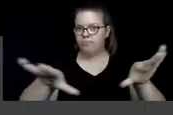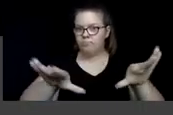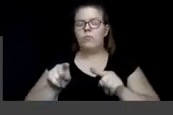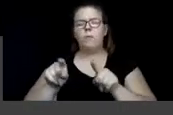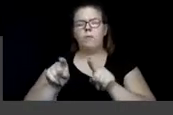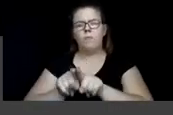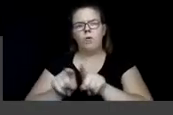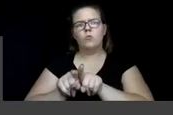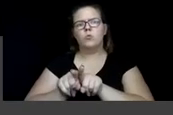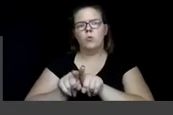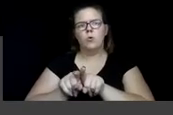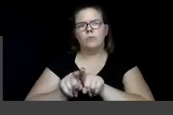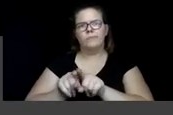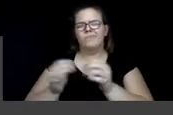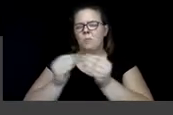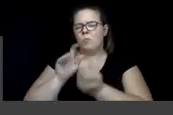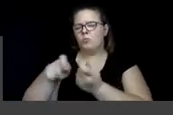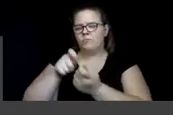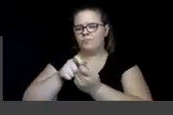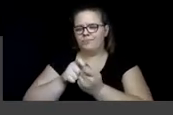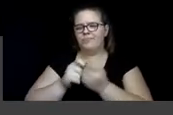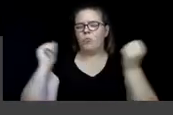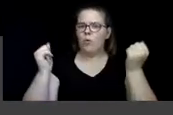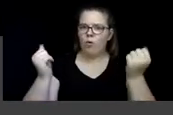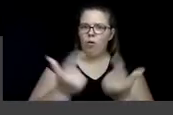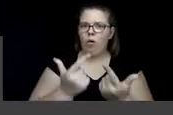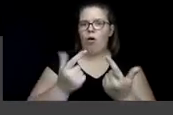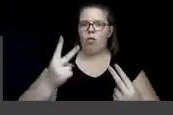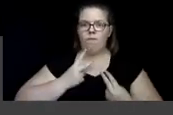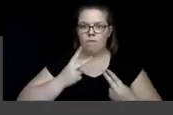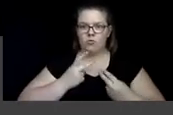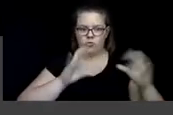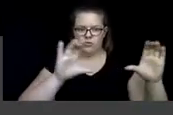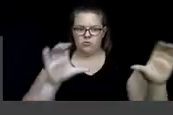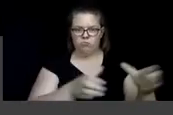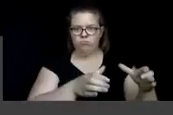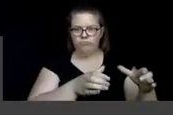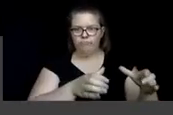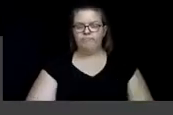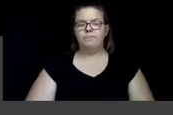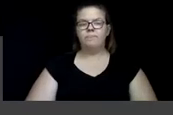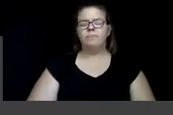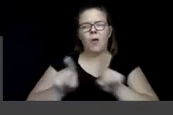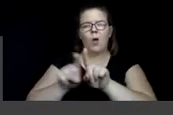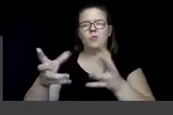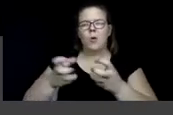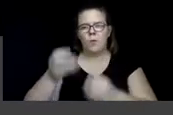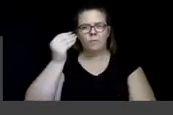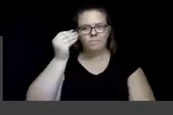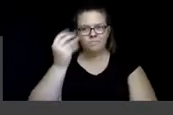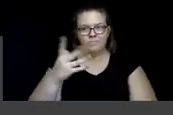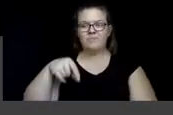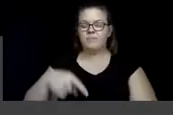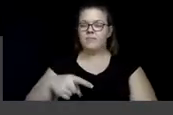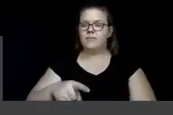be more specific, just all our veteran population. And I just want to also make a note that this is a very